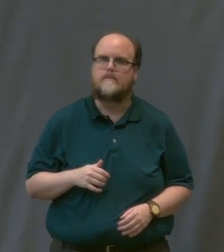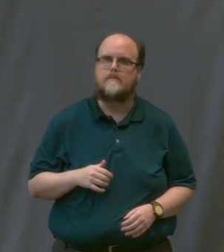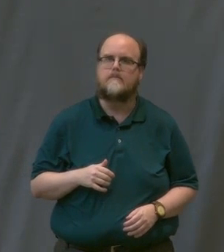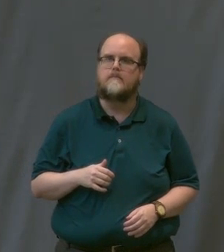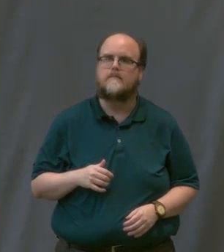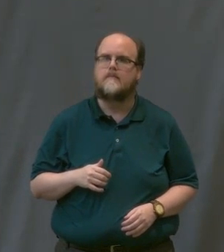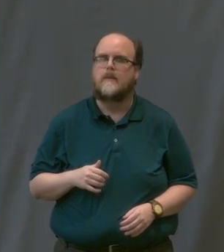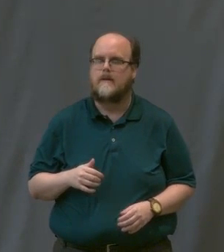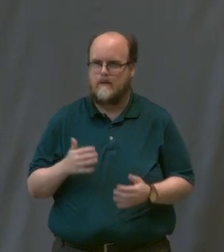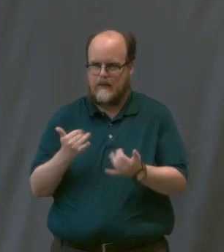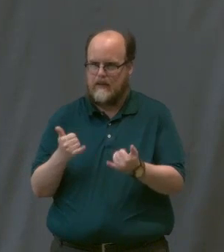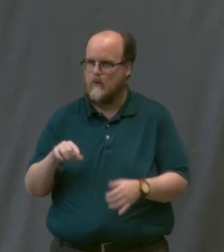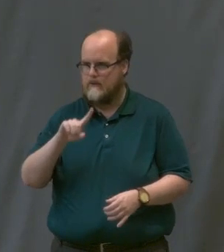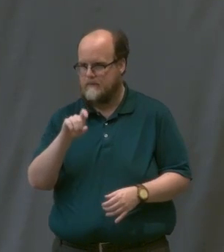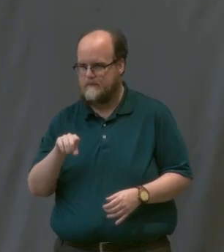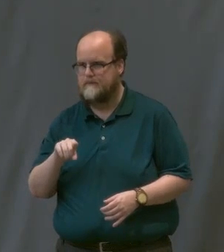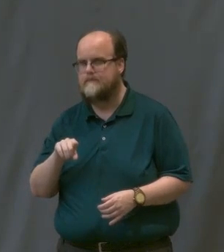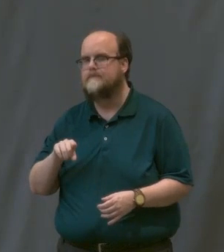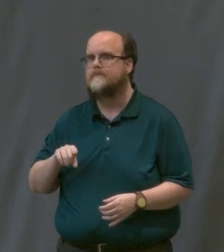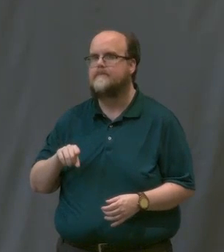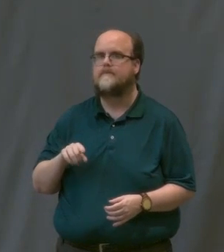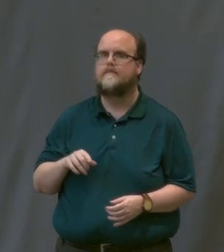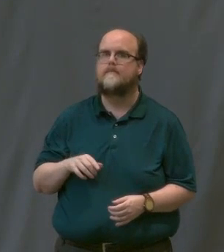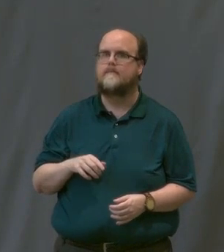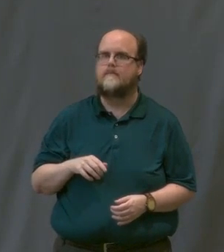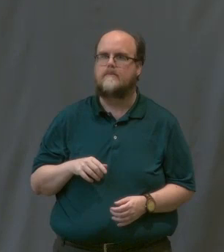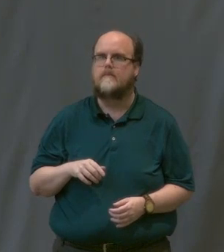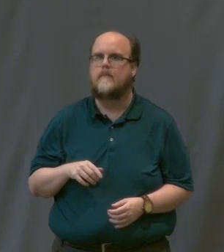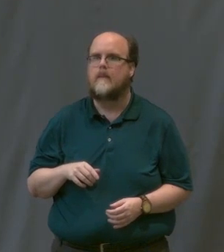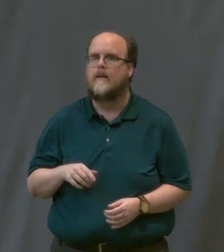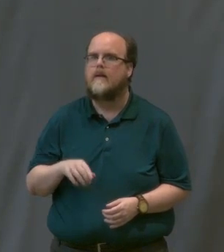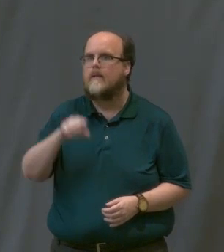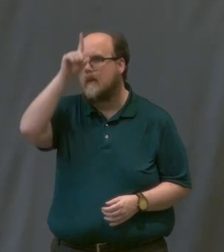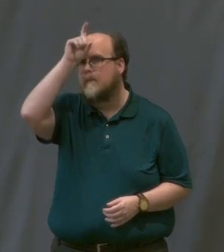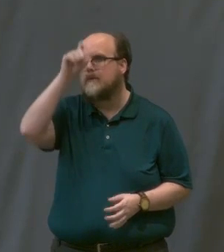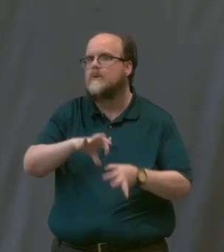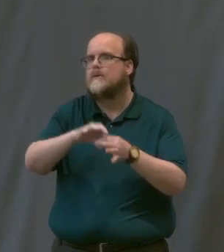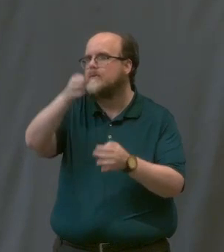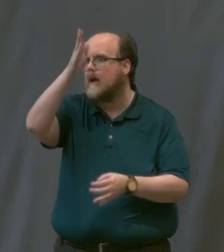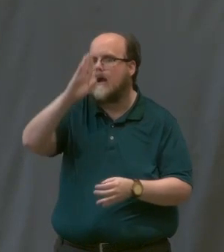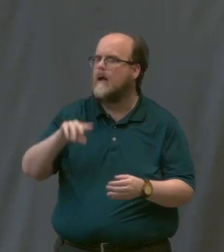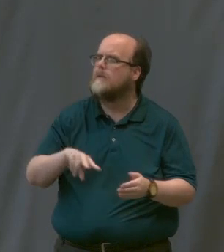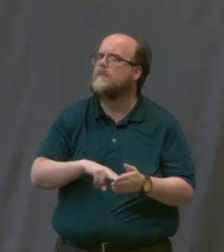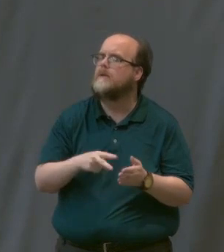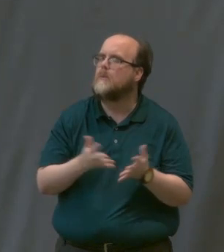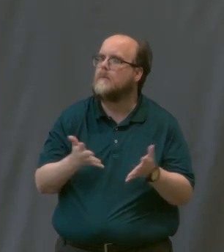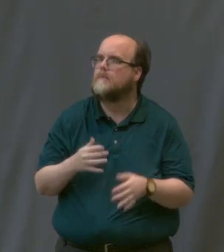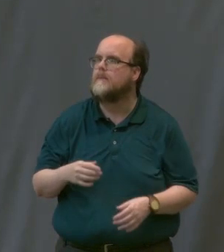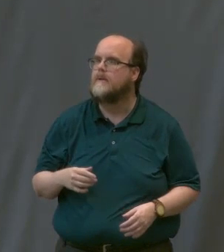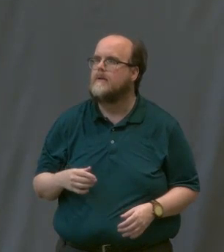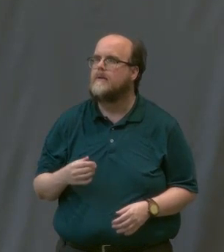Here's a good little question. That's neither here nor there. The mystery of God. What is the mystery of God? Someone